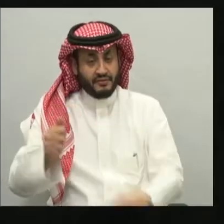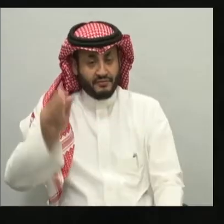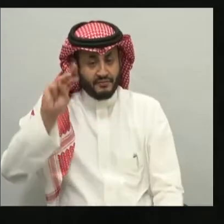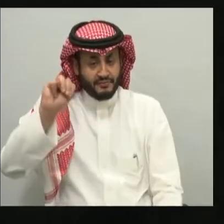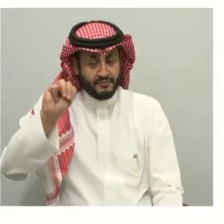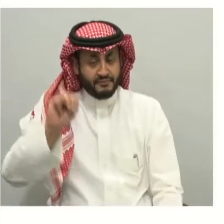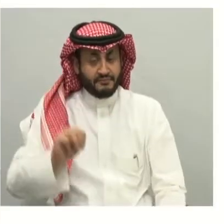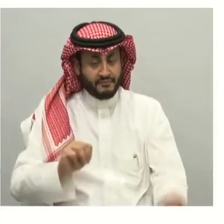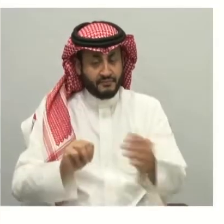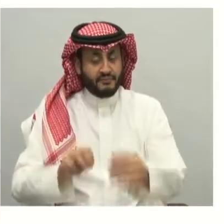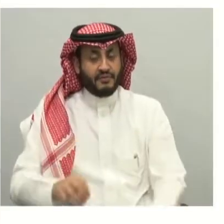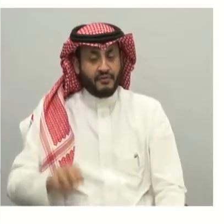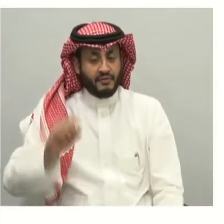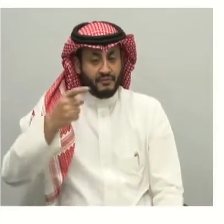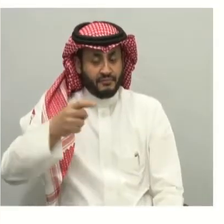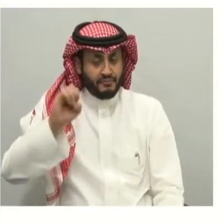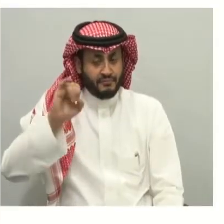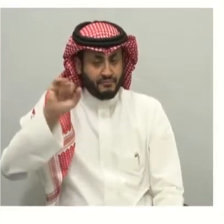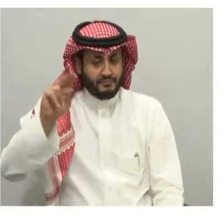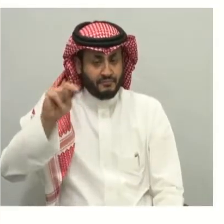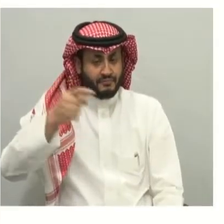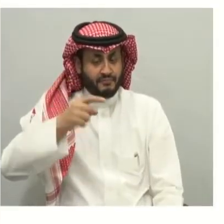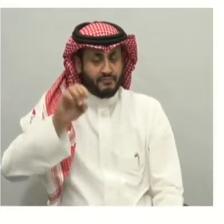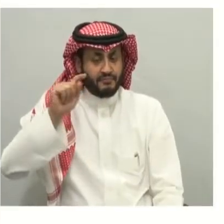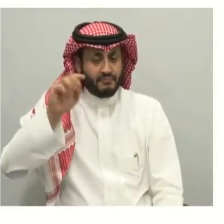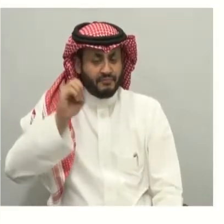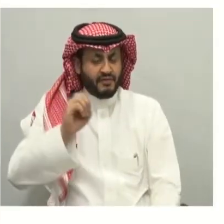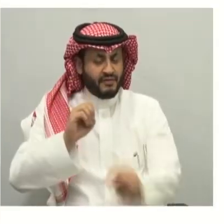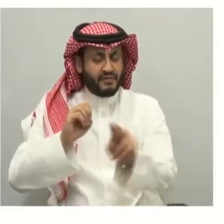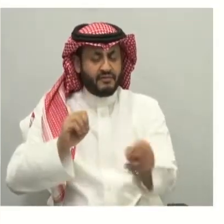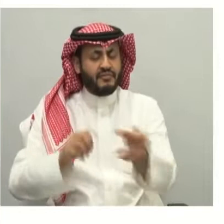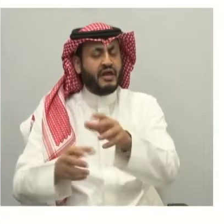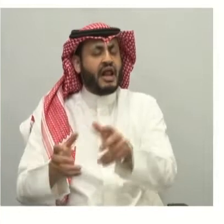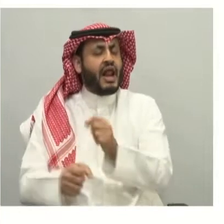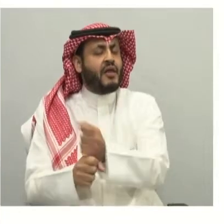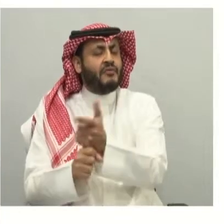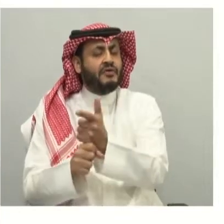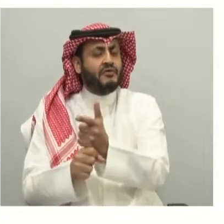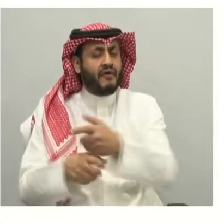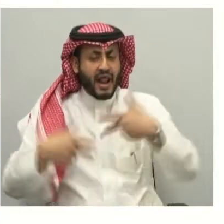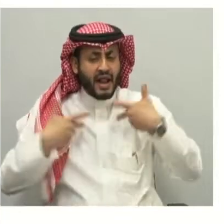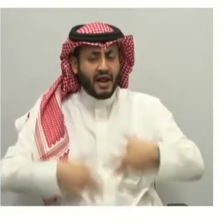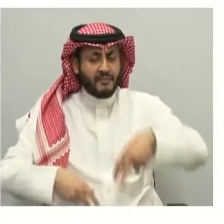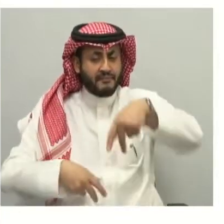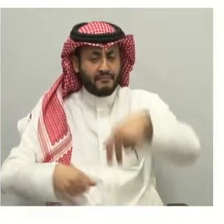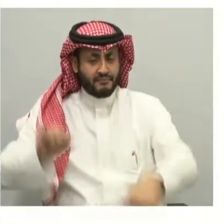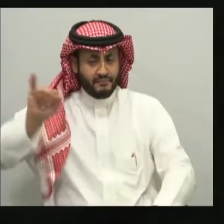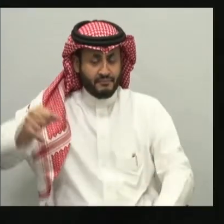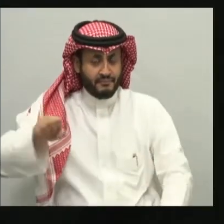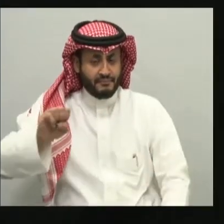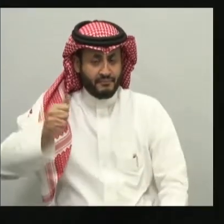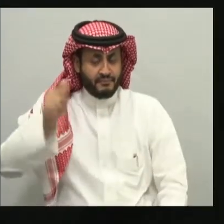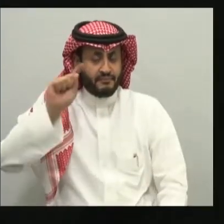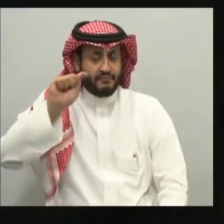jeans. I am going to wear jeans. It means not right now I am wearing jeans, or in the past, it means this